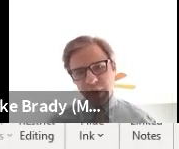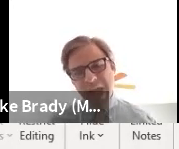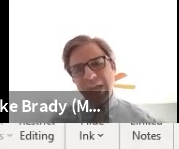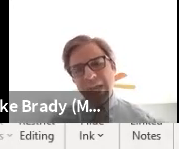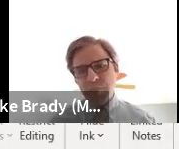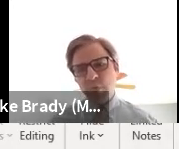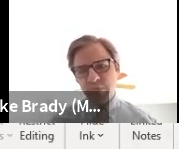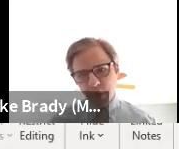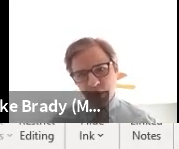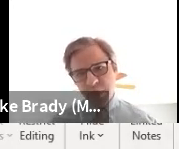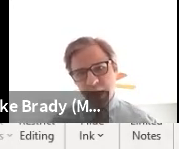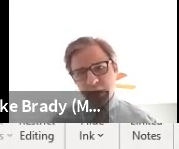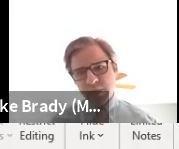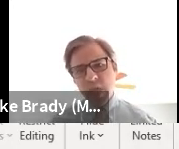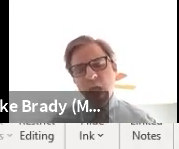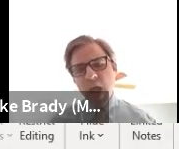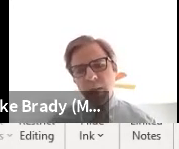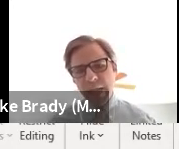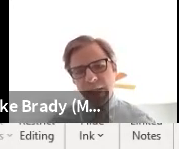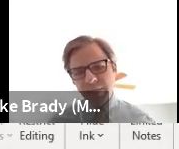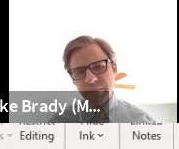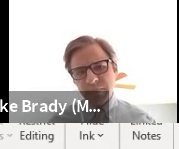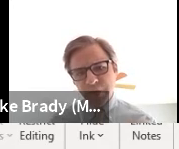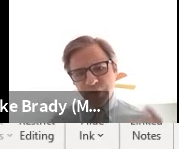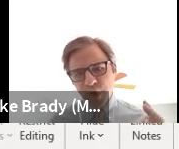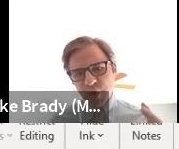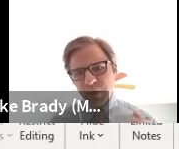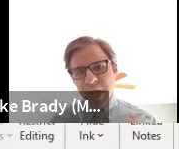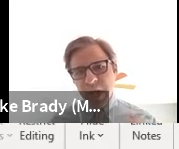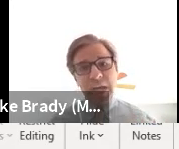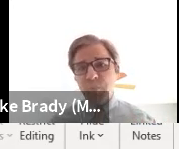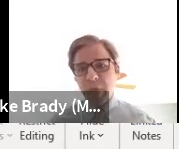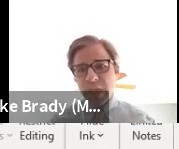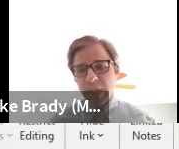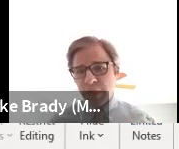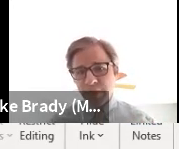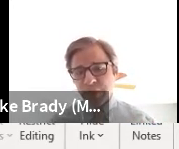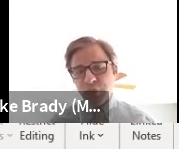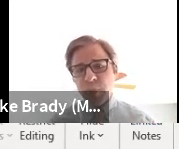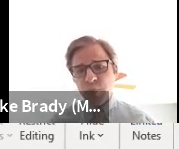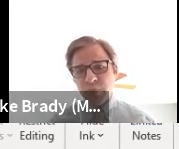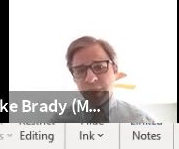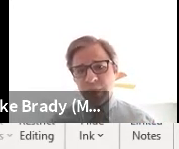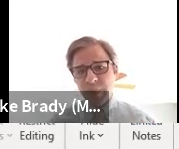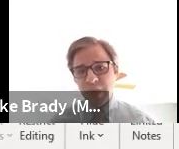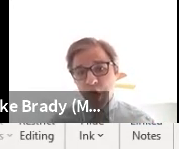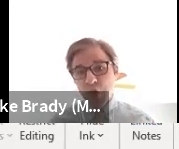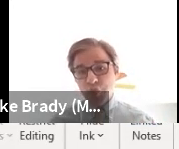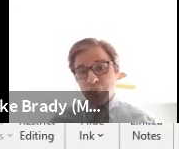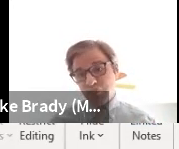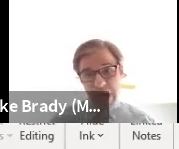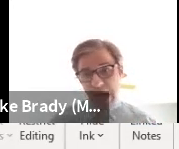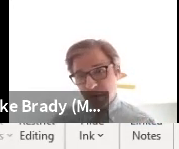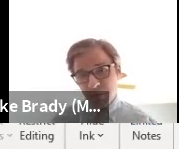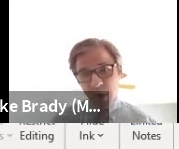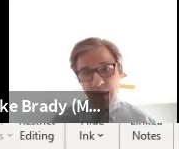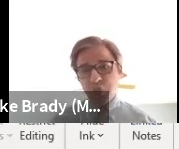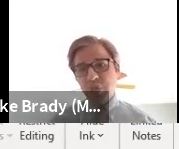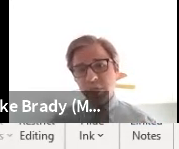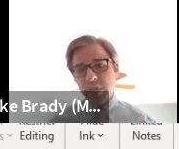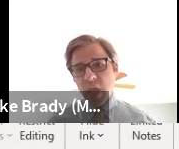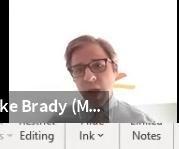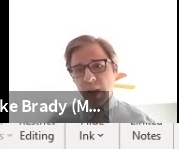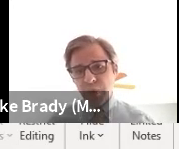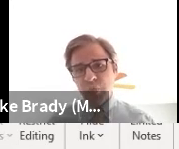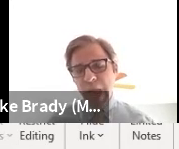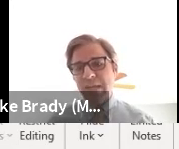inform what you're doing. And it's both of those things. And so at any point, if it's too much work for somebody, you can and